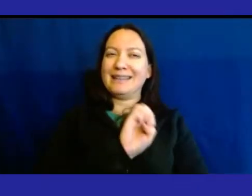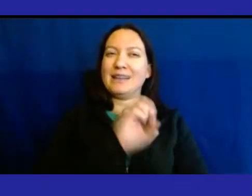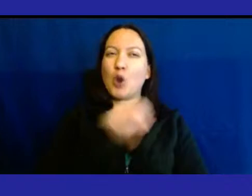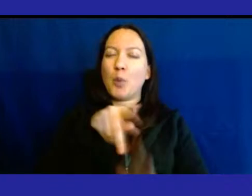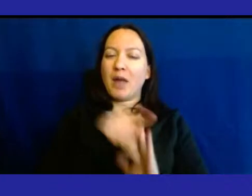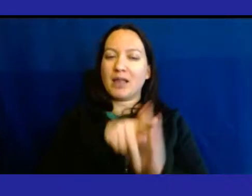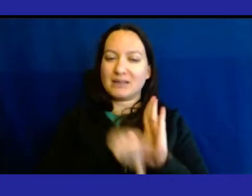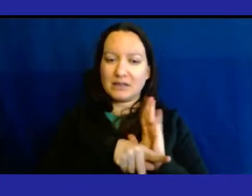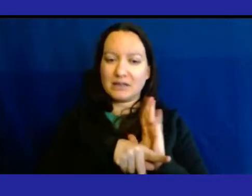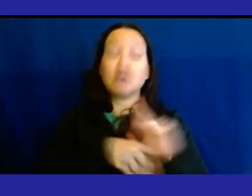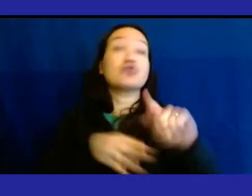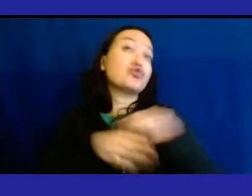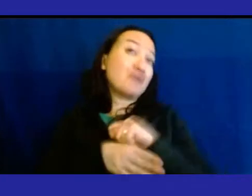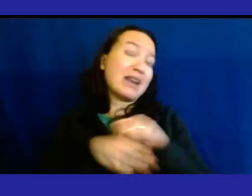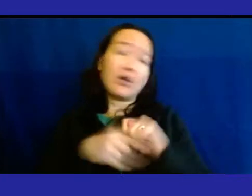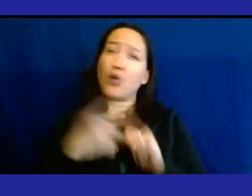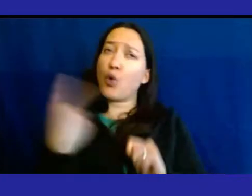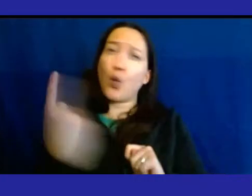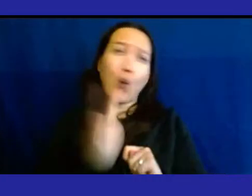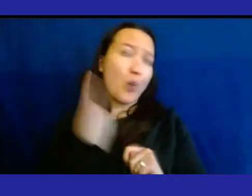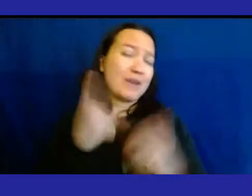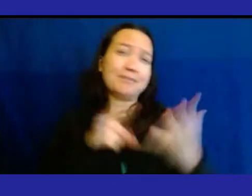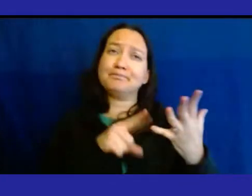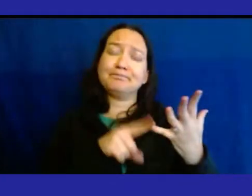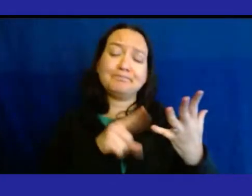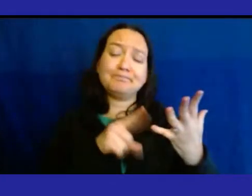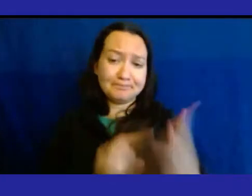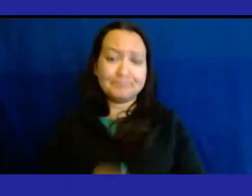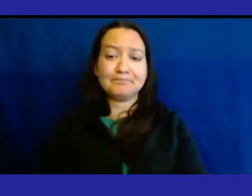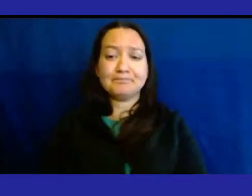training is always done in that situation.